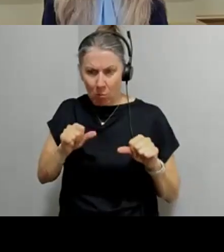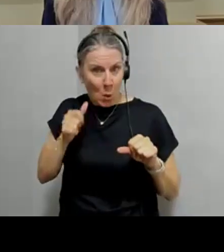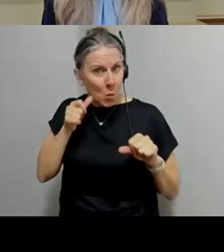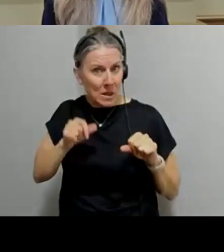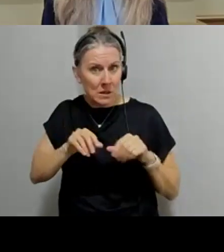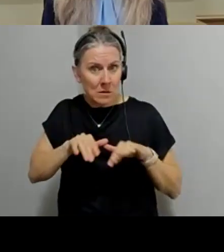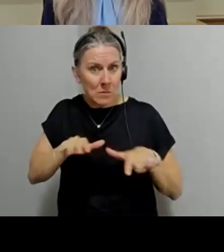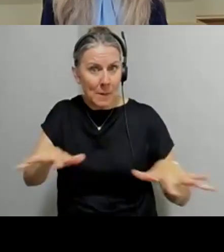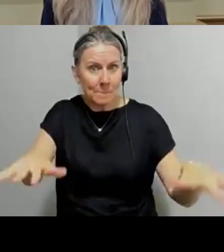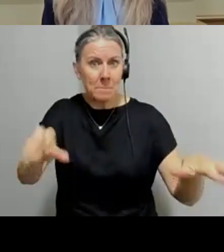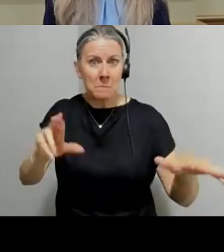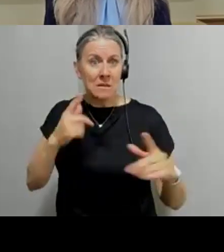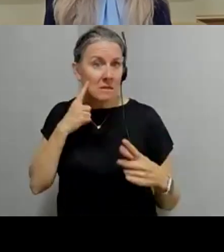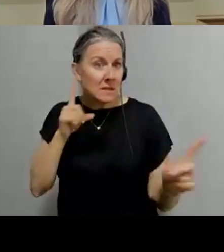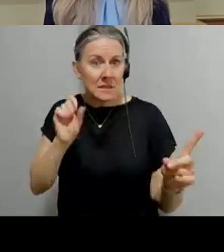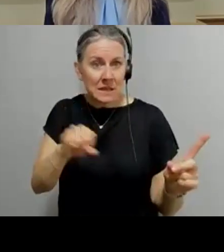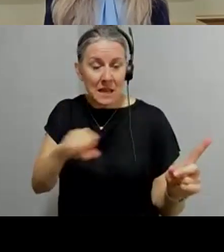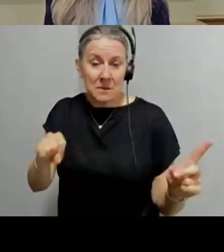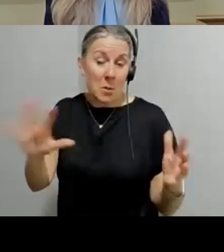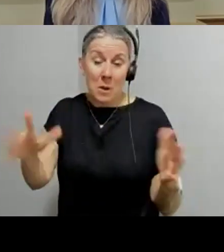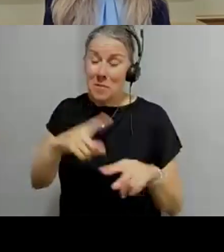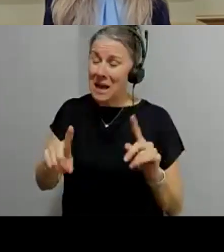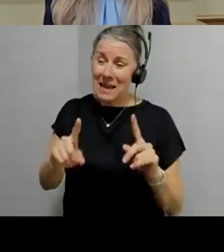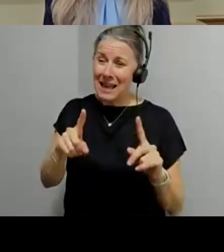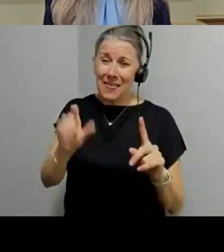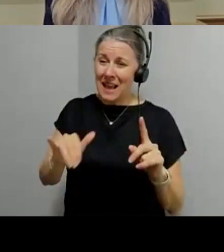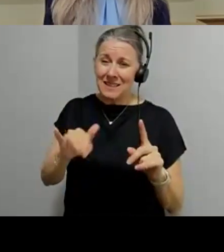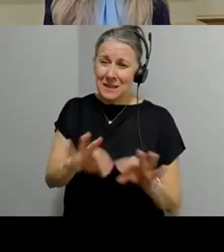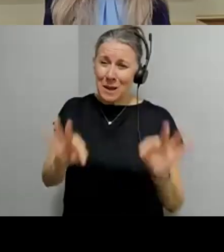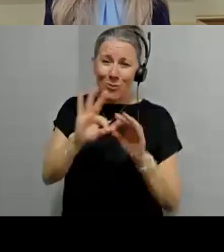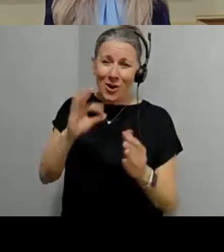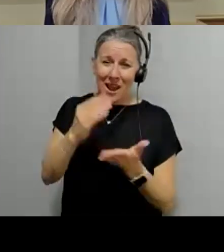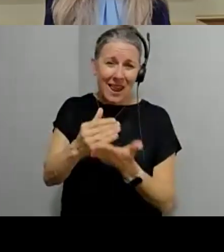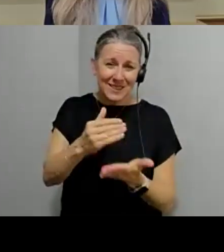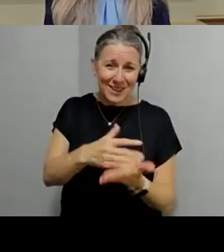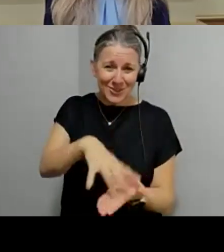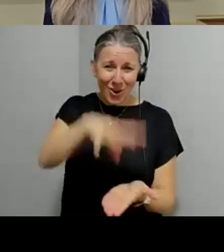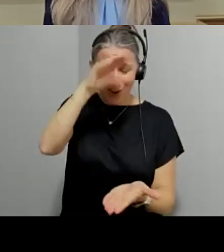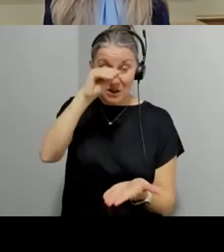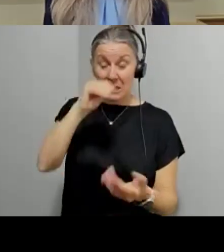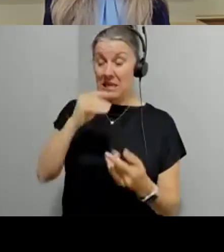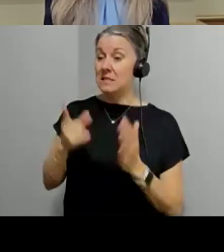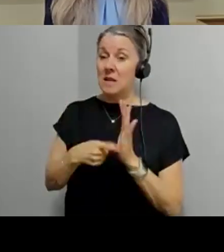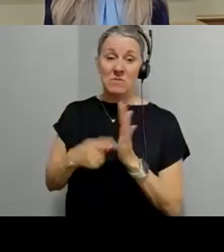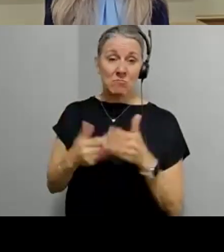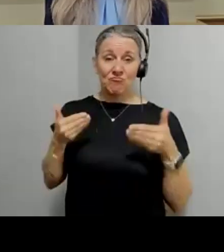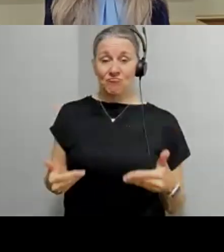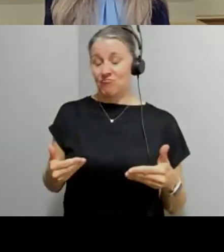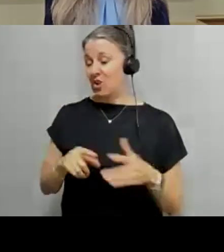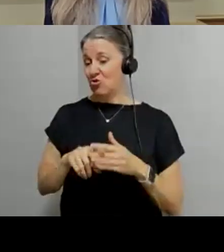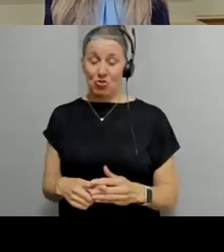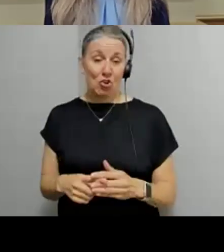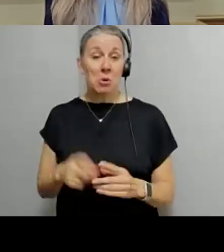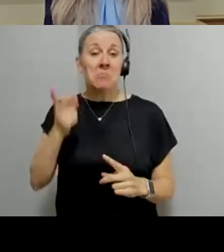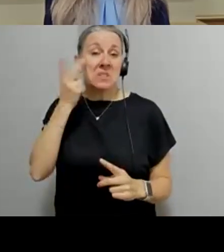important lesson. And sometimes you just have to start a thing. It doesn't always have to be perfect. And yet the extraordinary scope of some ideas